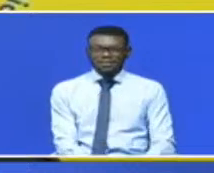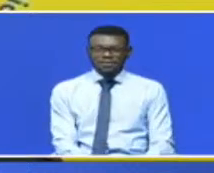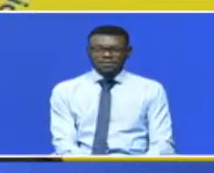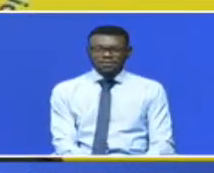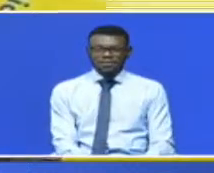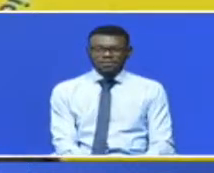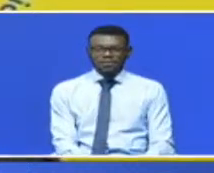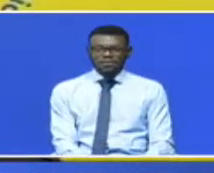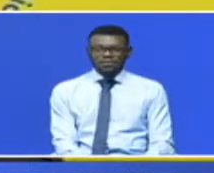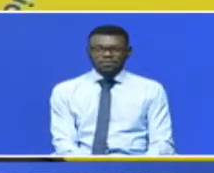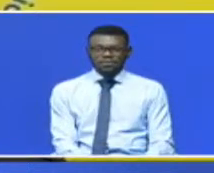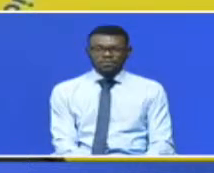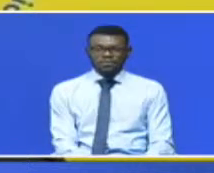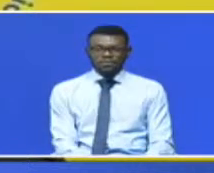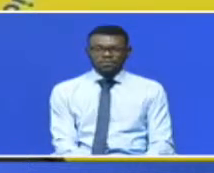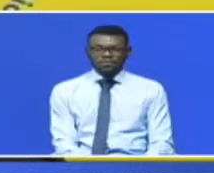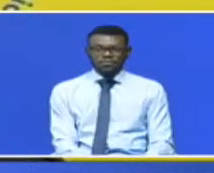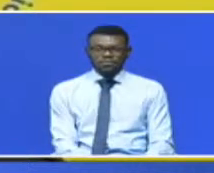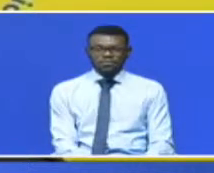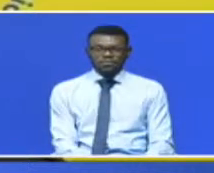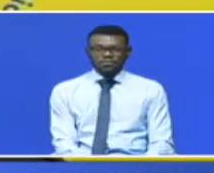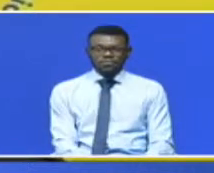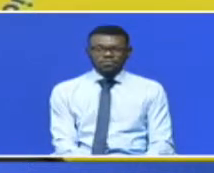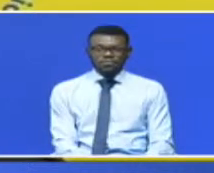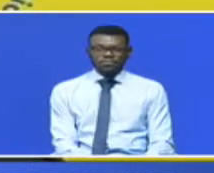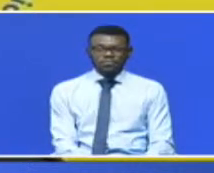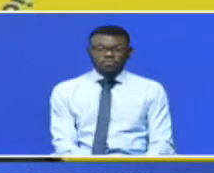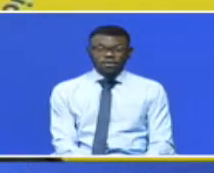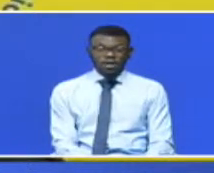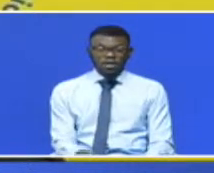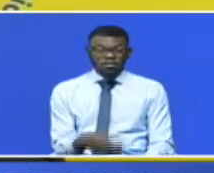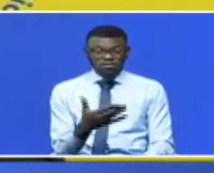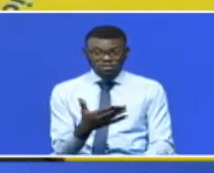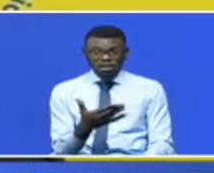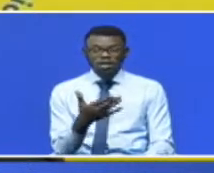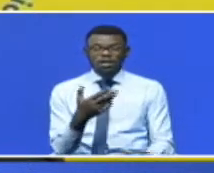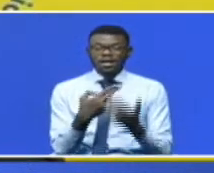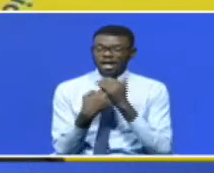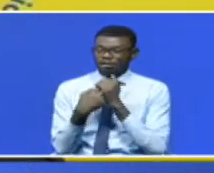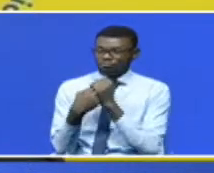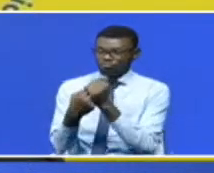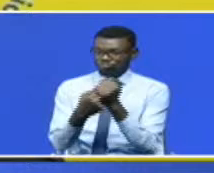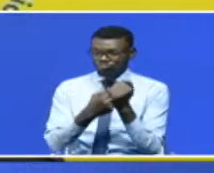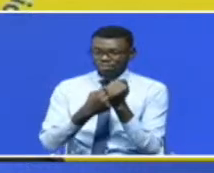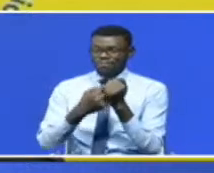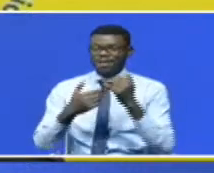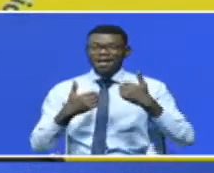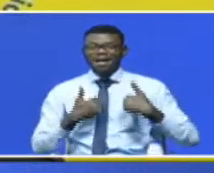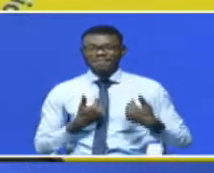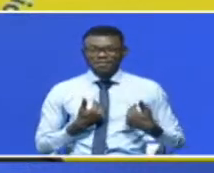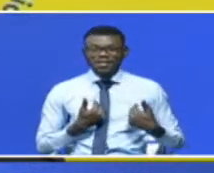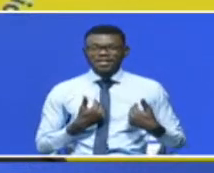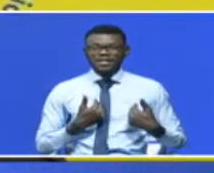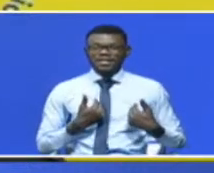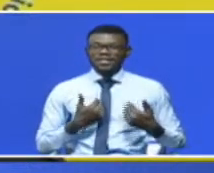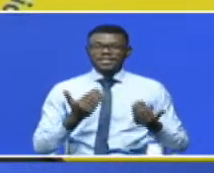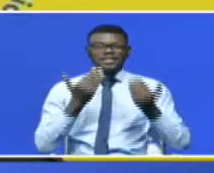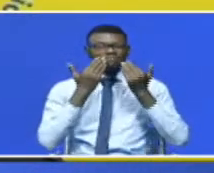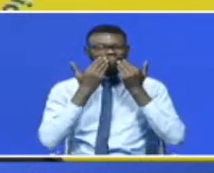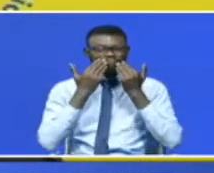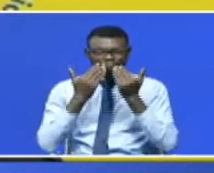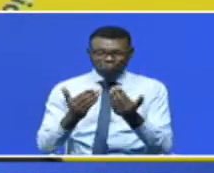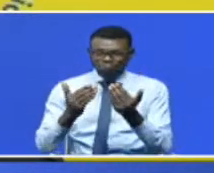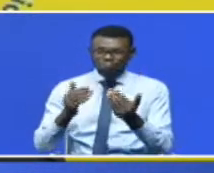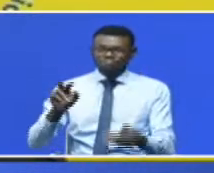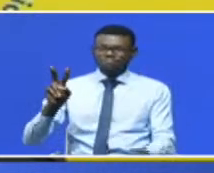To sanitation and others. So we drew some lessons from the collaboration we have with Victor during the COVID-19, and really thank to Victor for